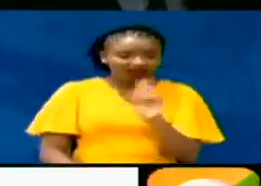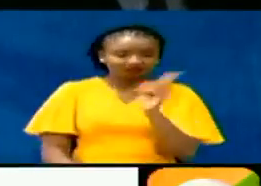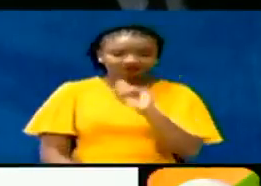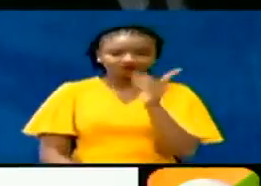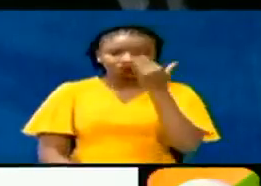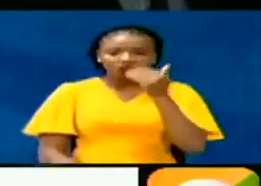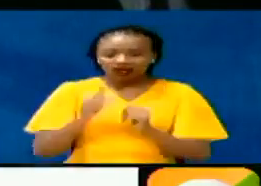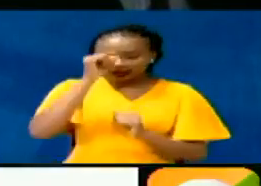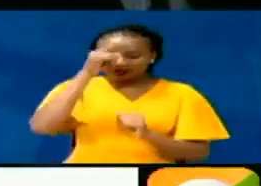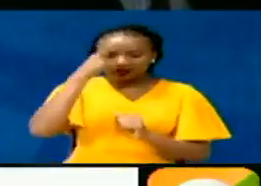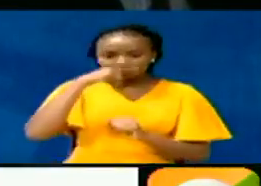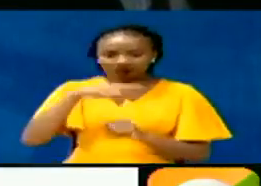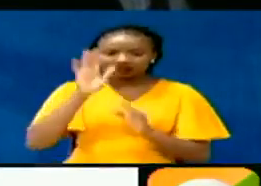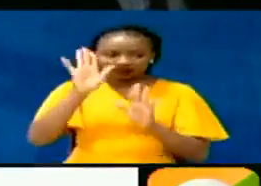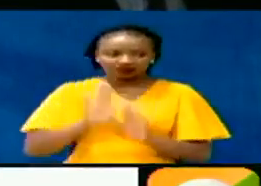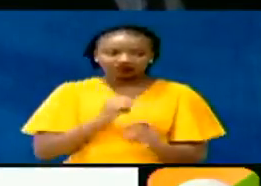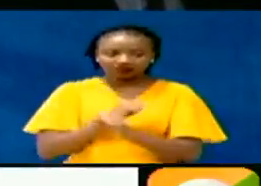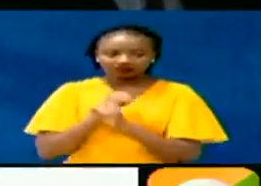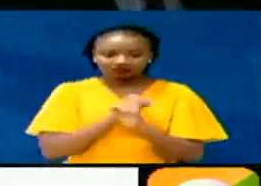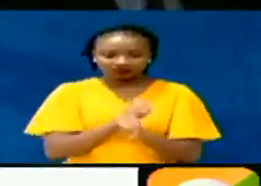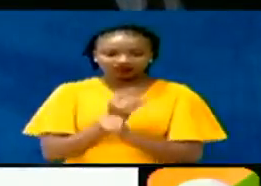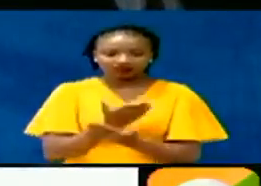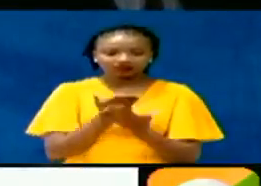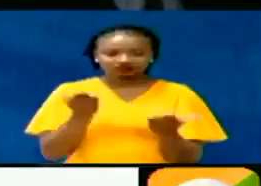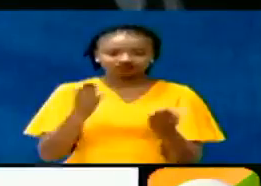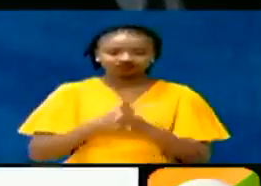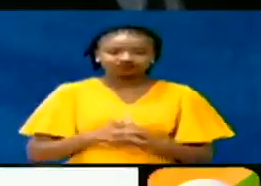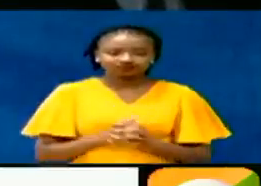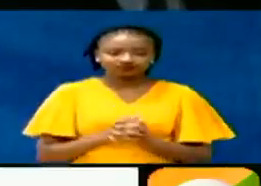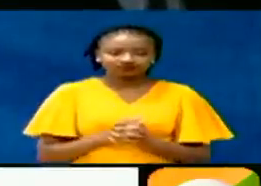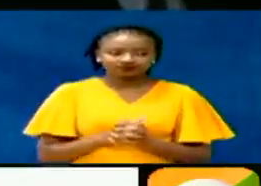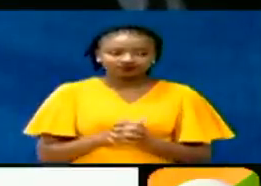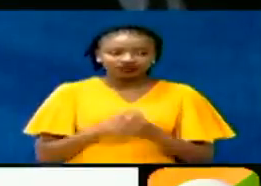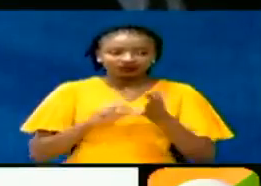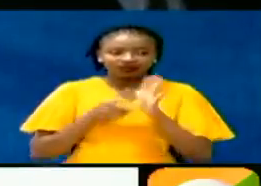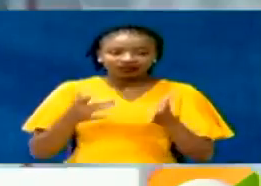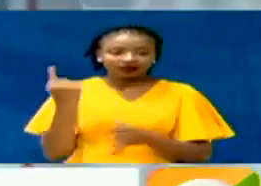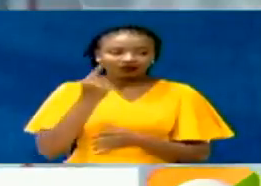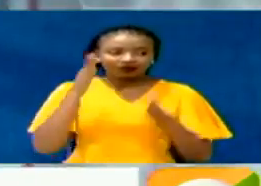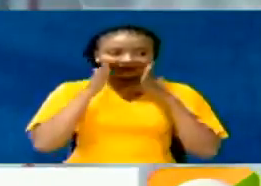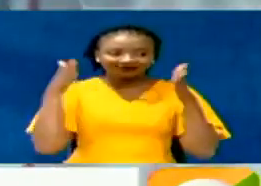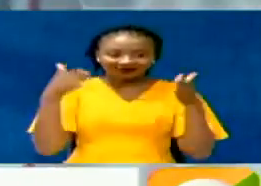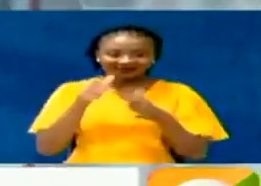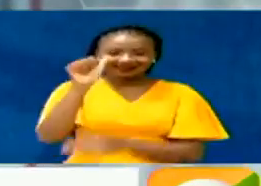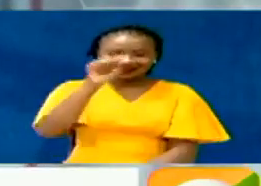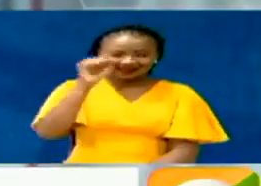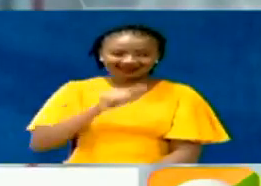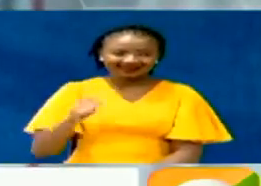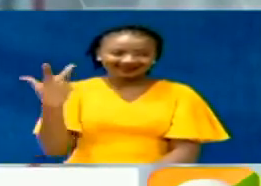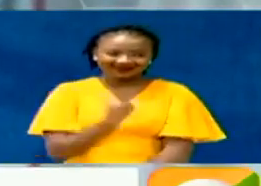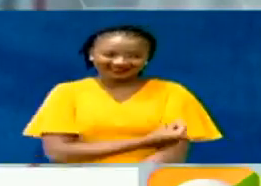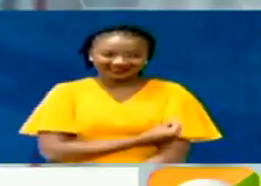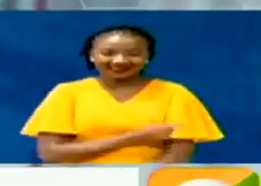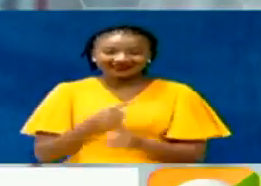our government policy, in terms of issues of expired drugs. So it is not just about the AstraZeneca vaccine. But Kenya isn't the